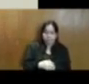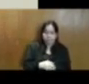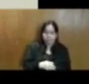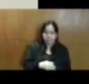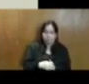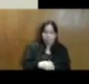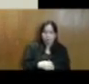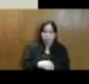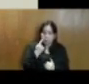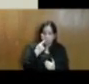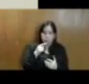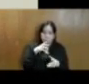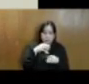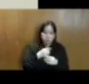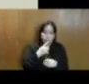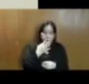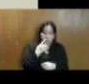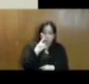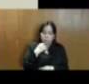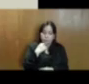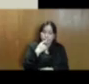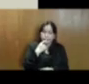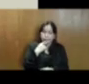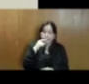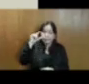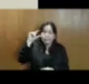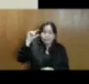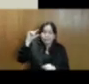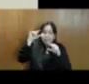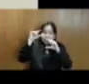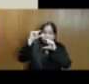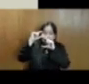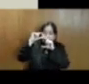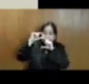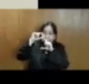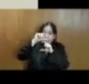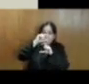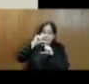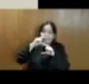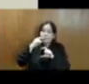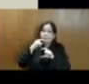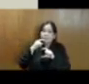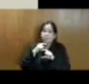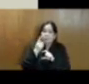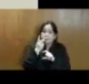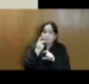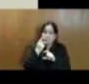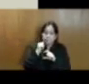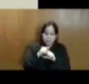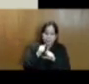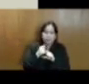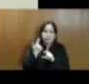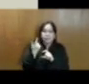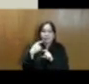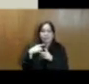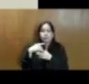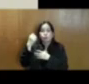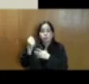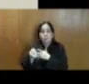if you include those red bars or the light pink bars at the top, that's what the outside options